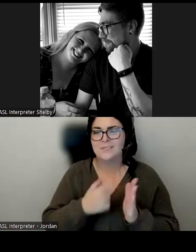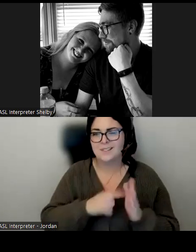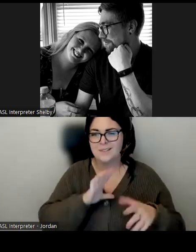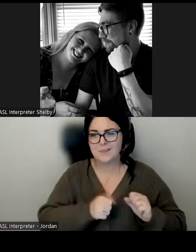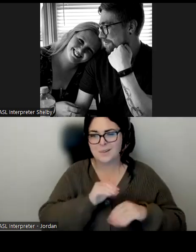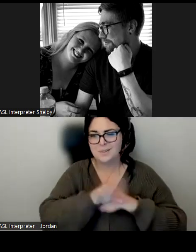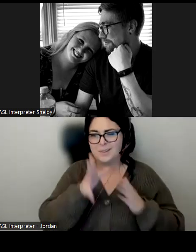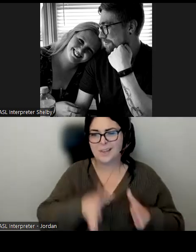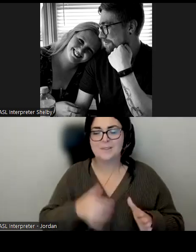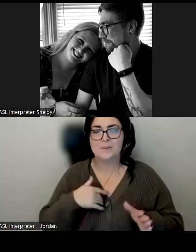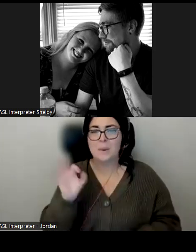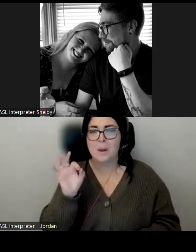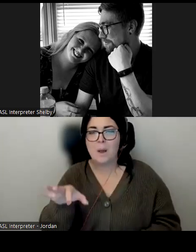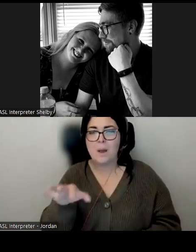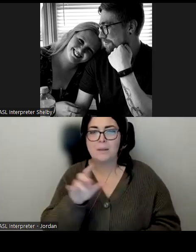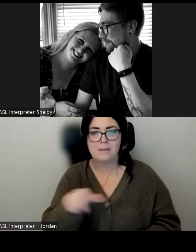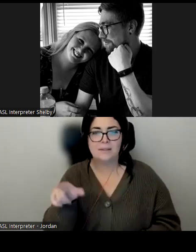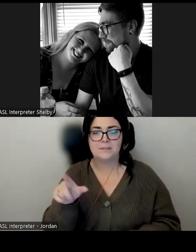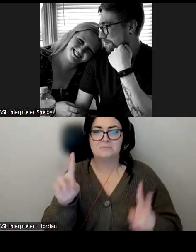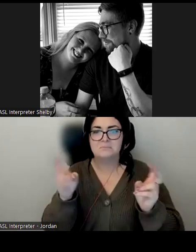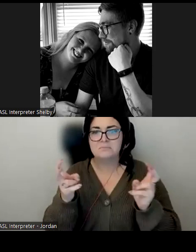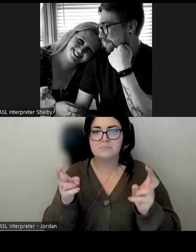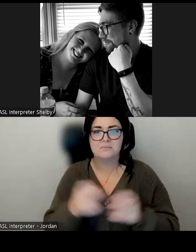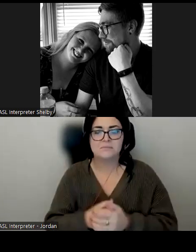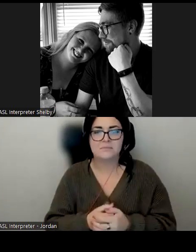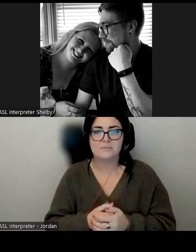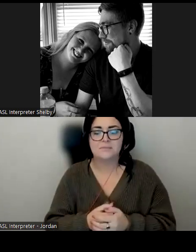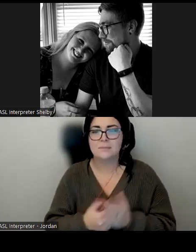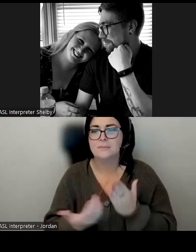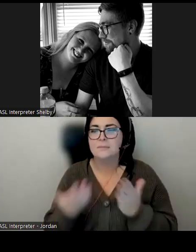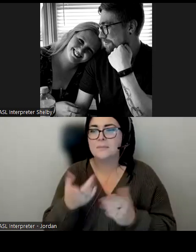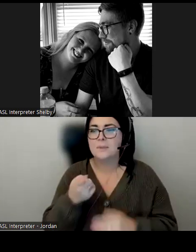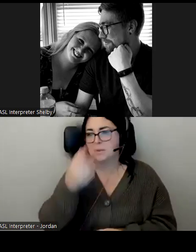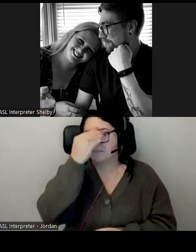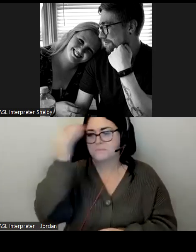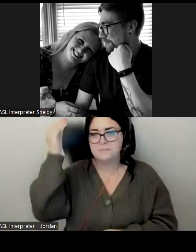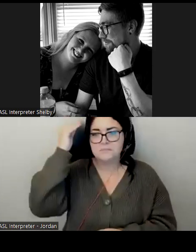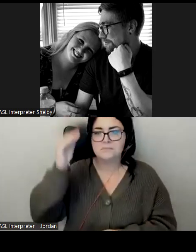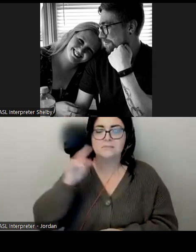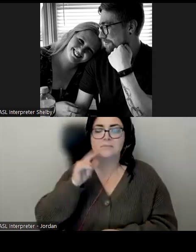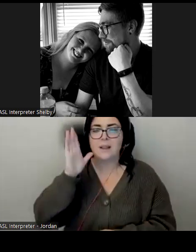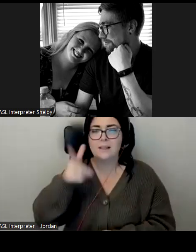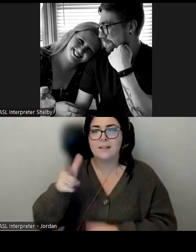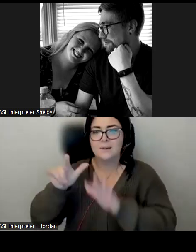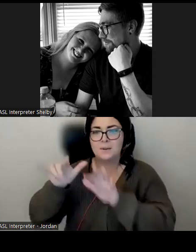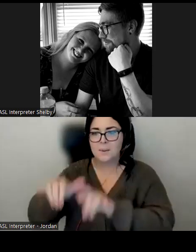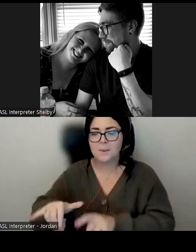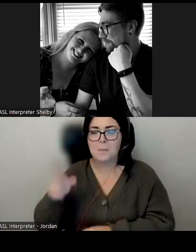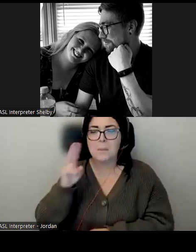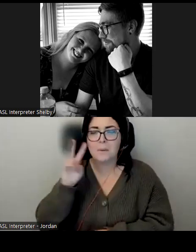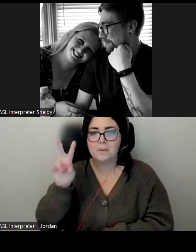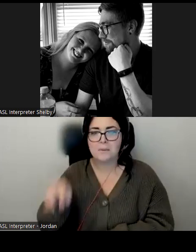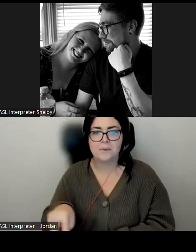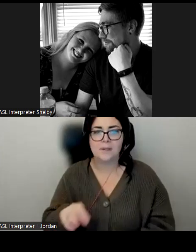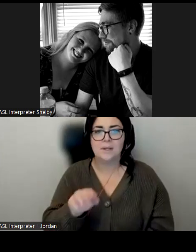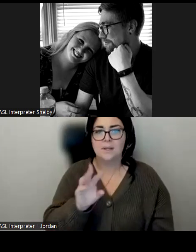So you may even make a note of that in terms of something you may want to look up in the future. But in Warden's